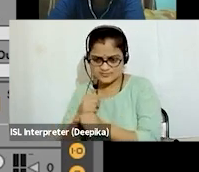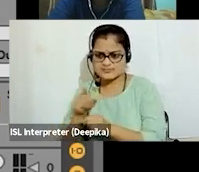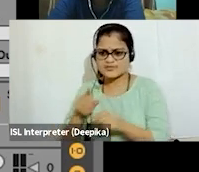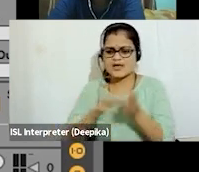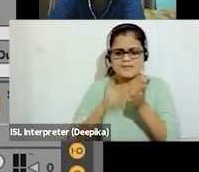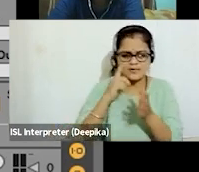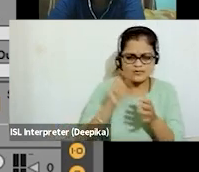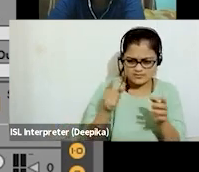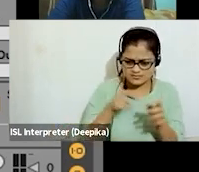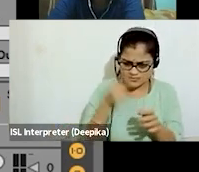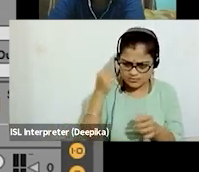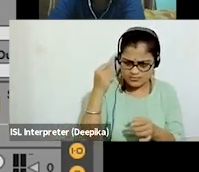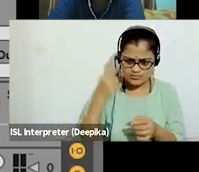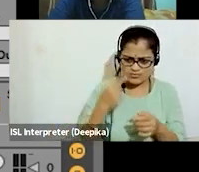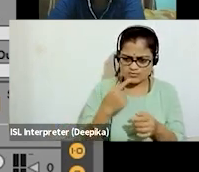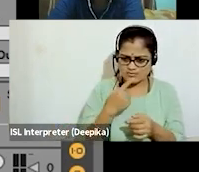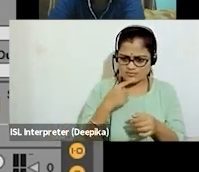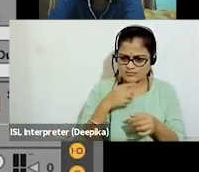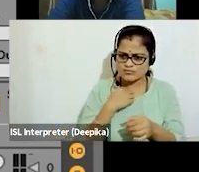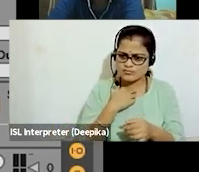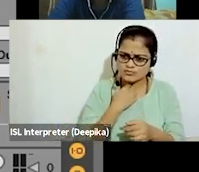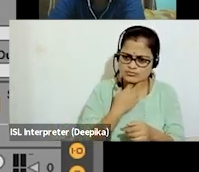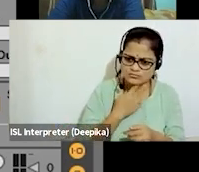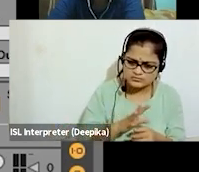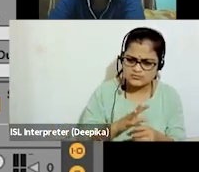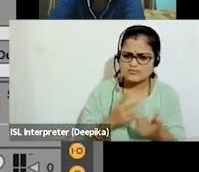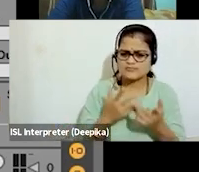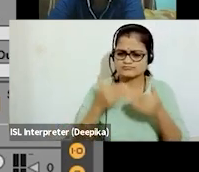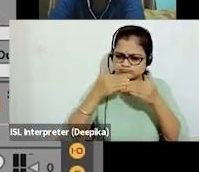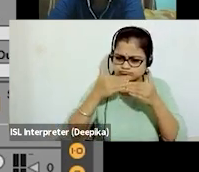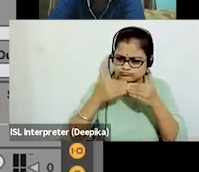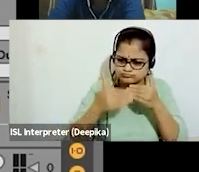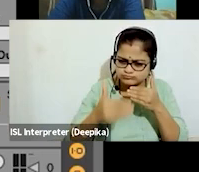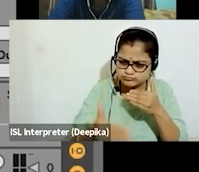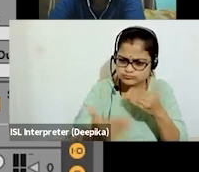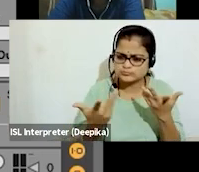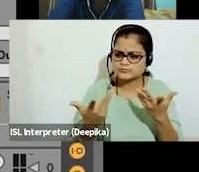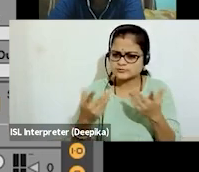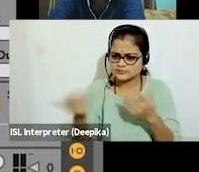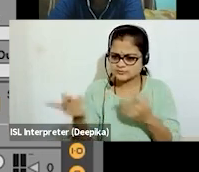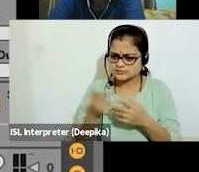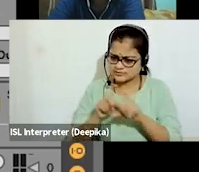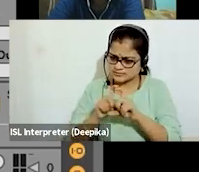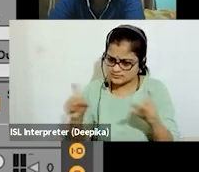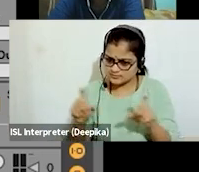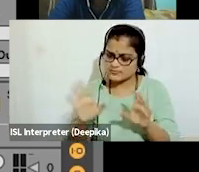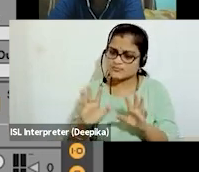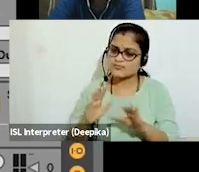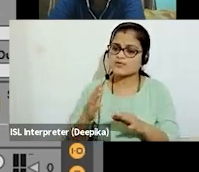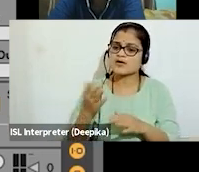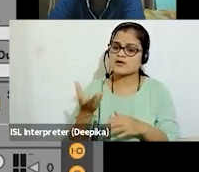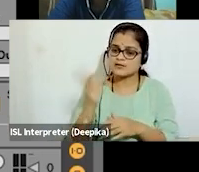mic noise, or like was it like a static sound that the contact mic just has, and so it was easy to clean up, or did you have to go